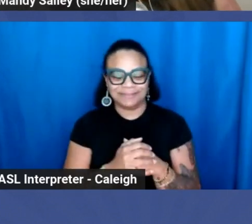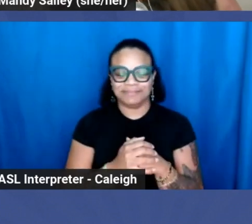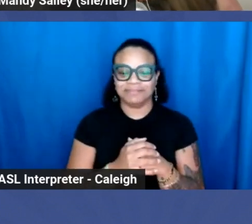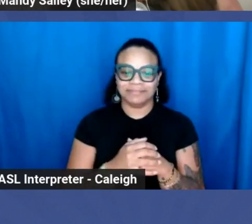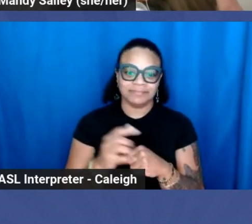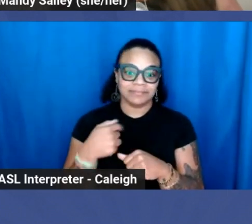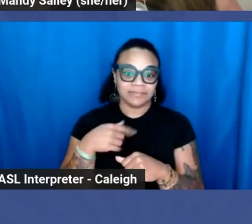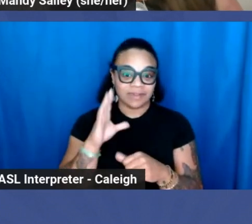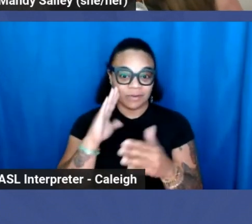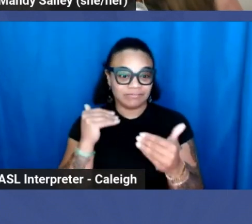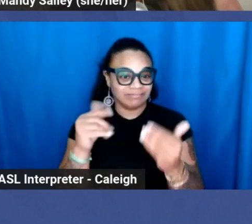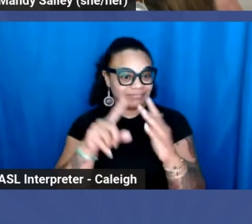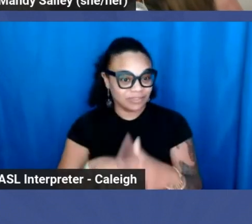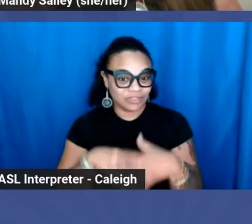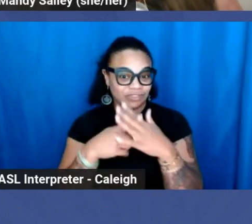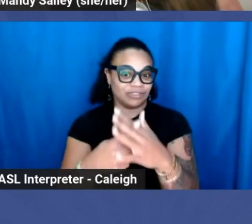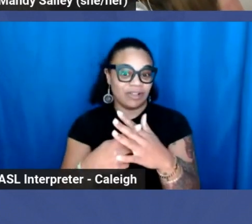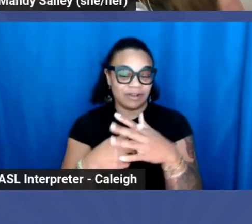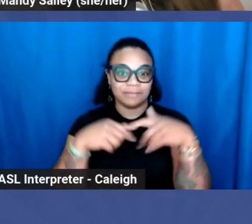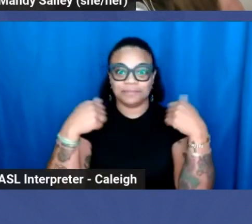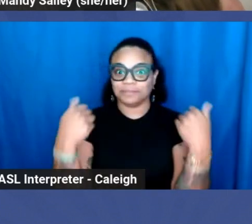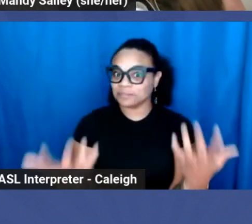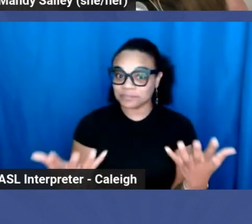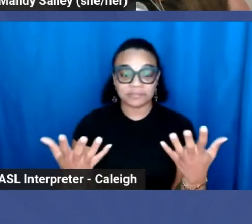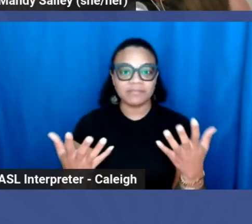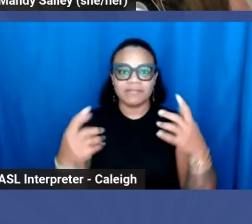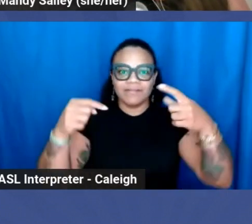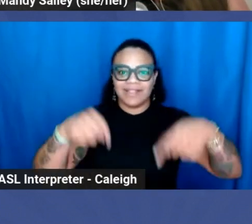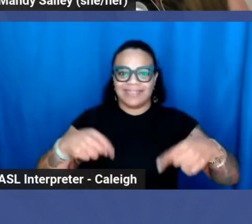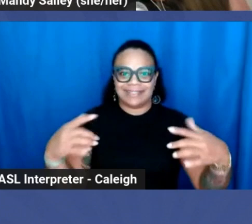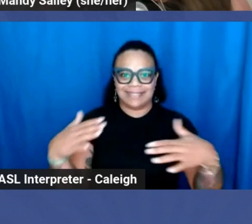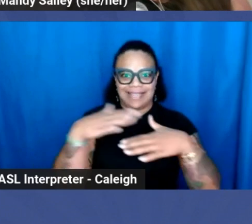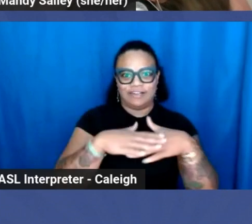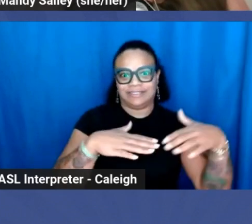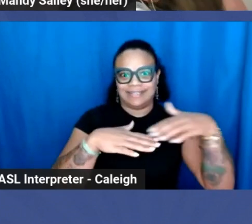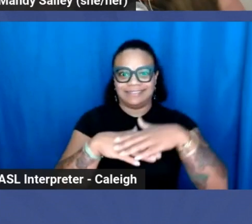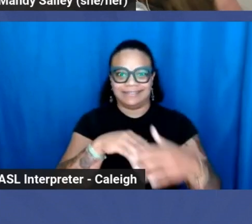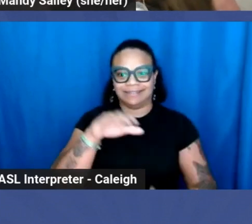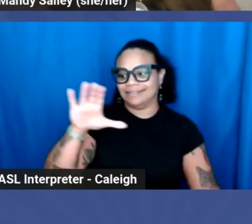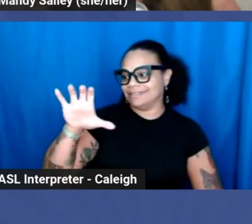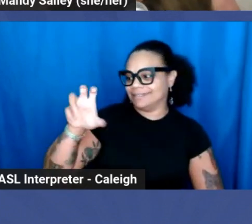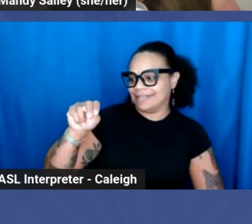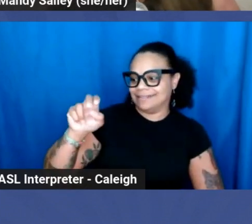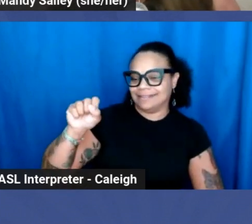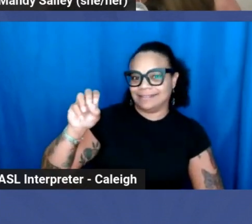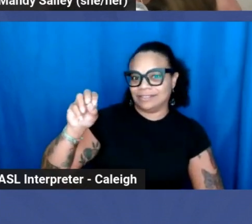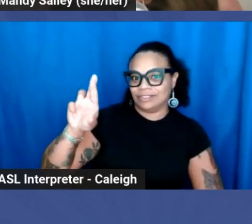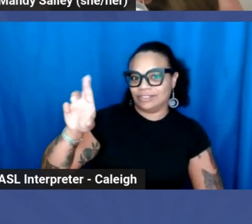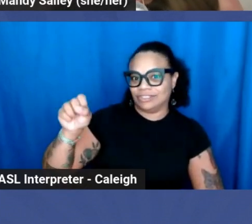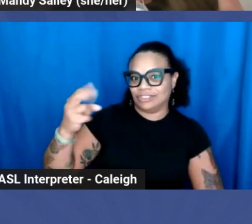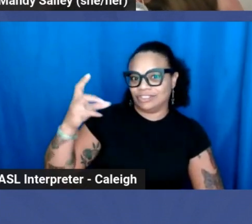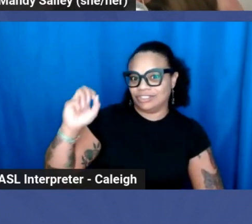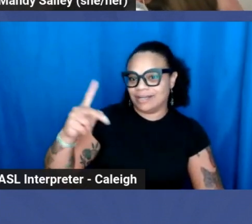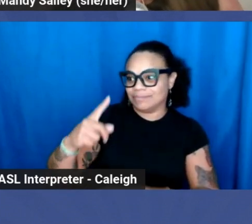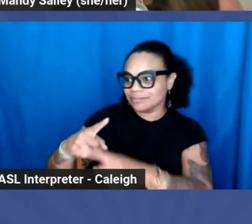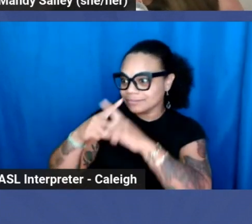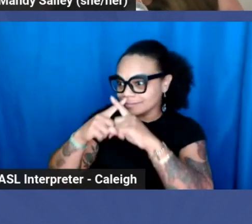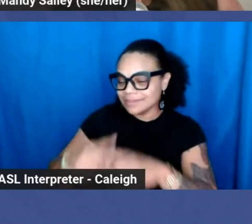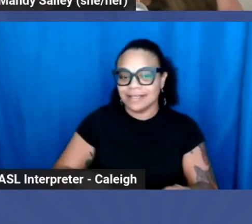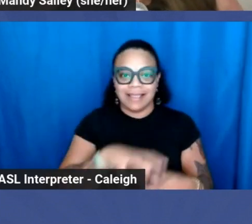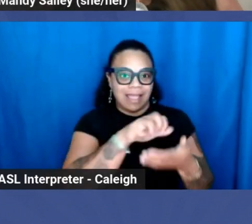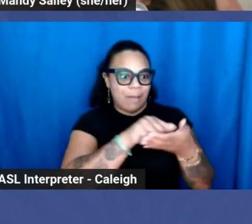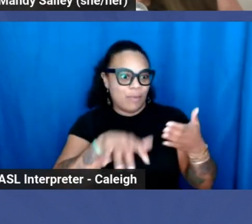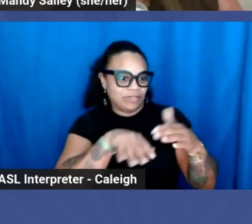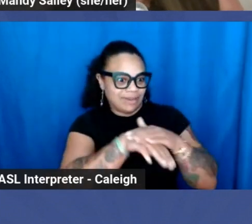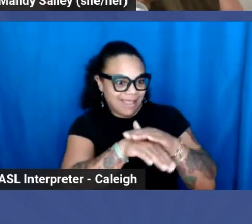I'm just going to kick it off. Where do we see this intersection between censorship and abortion access showing up?